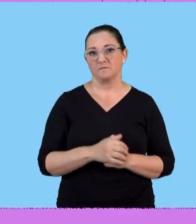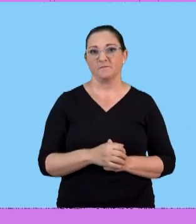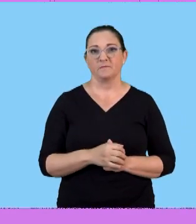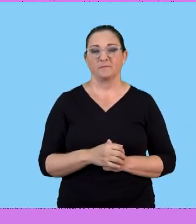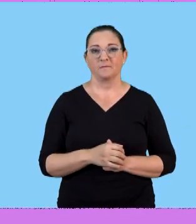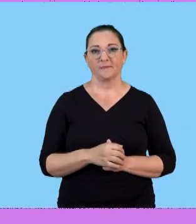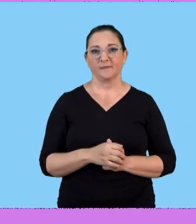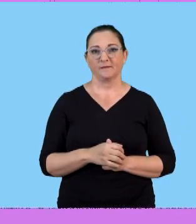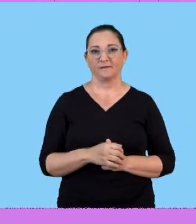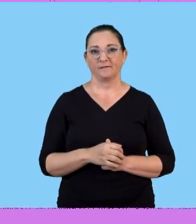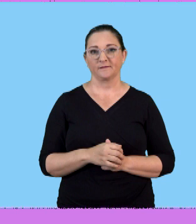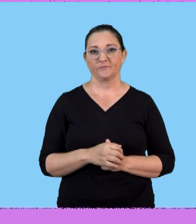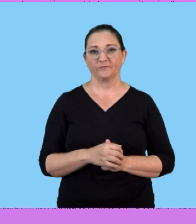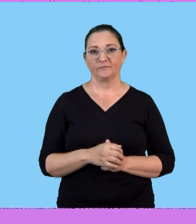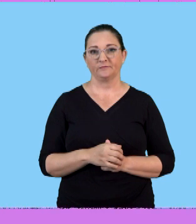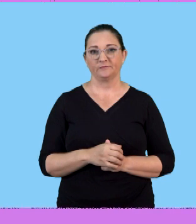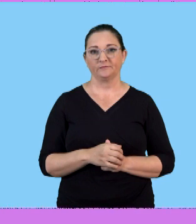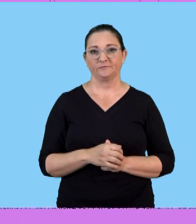million.